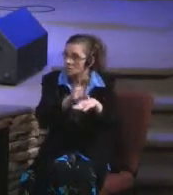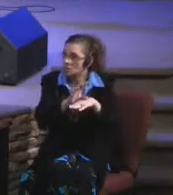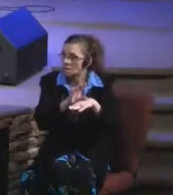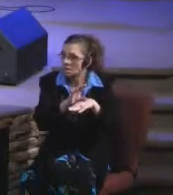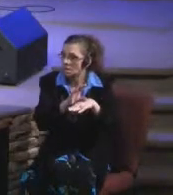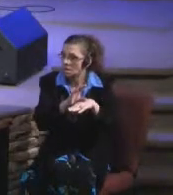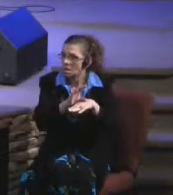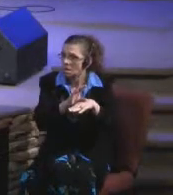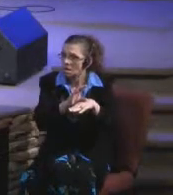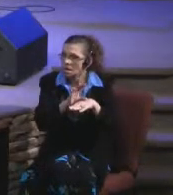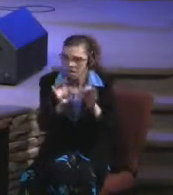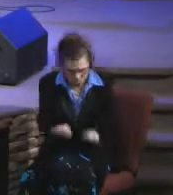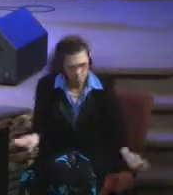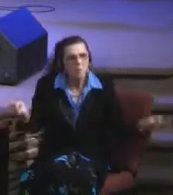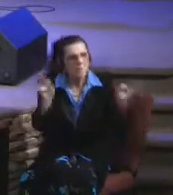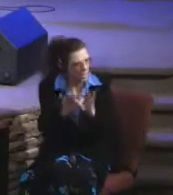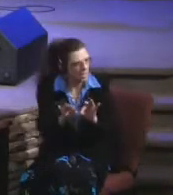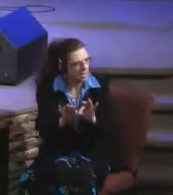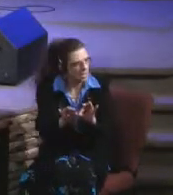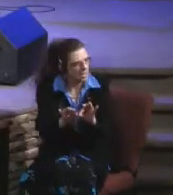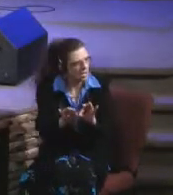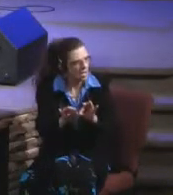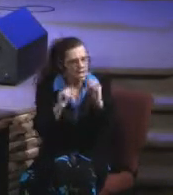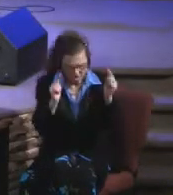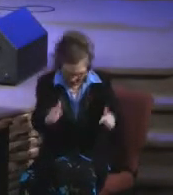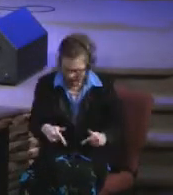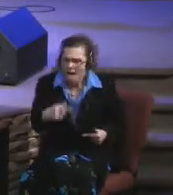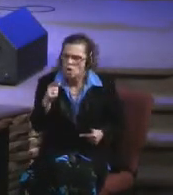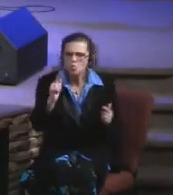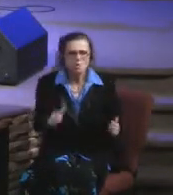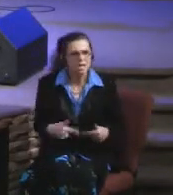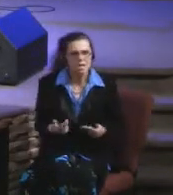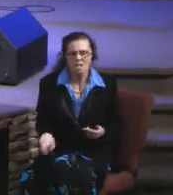It matters, friend, how you live day in and day out.